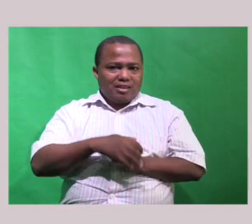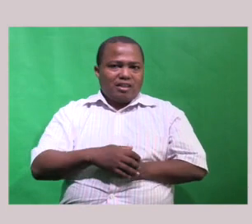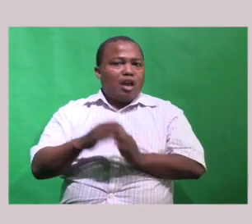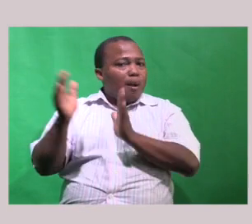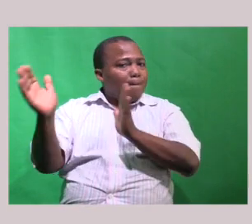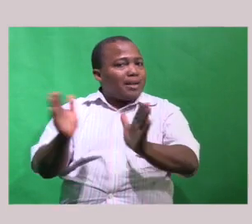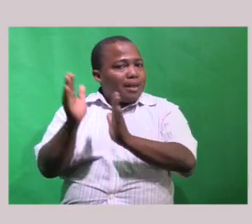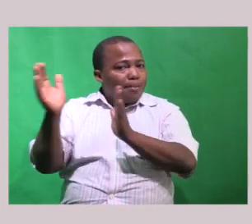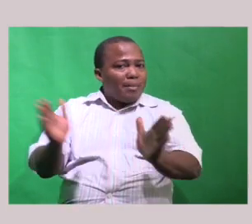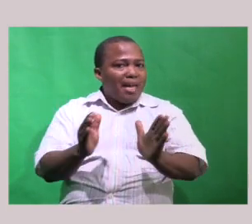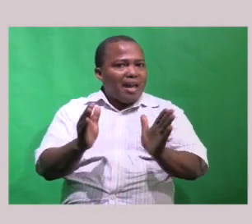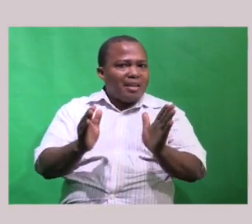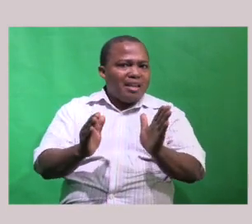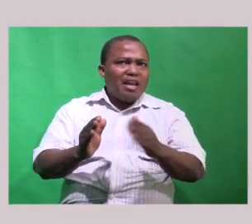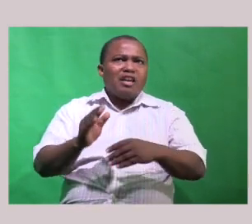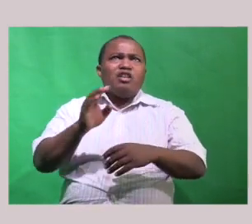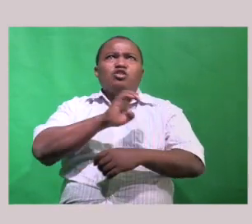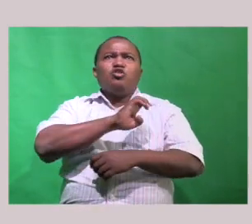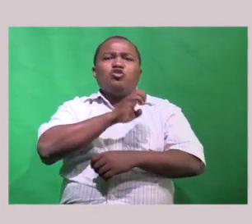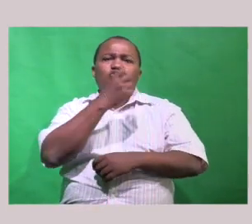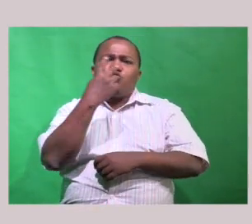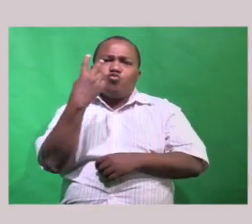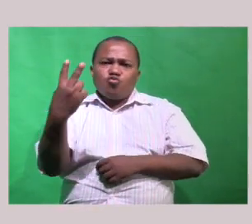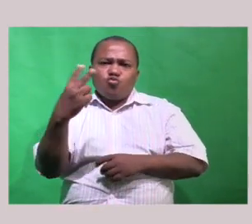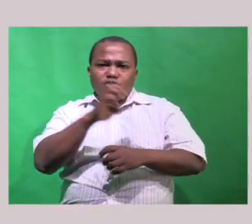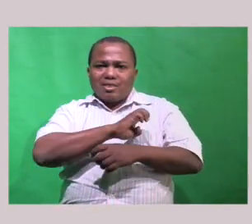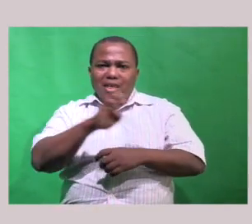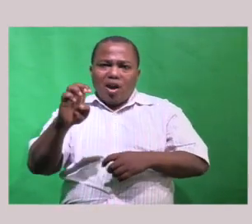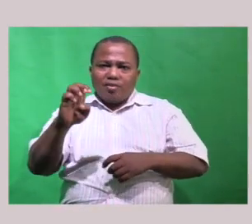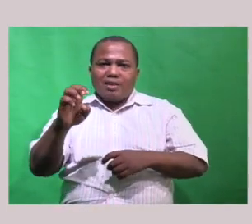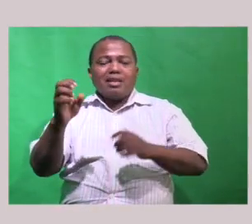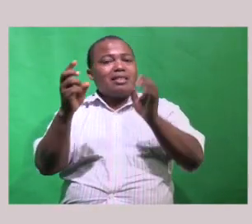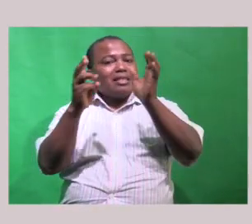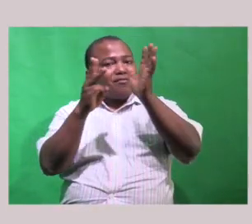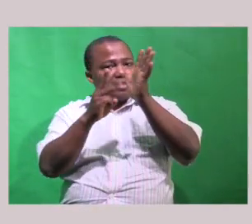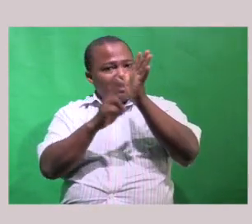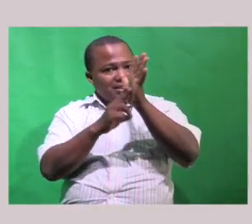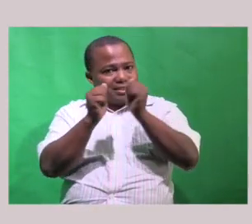December 2017 Tanzania shillings X,